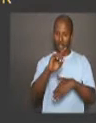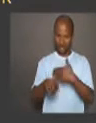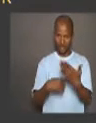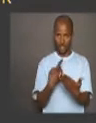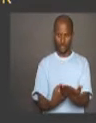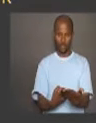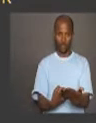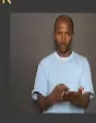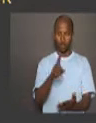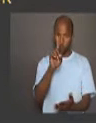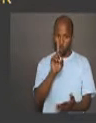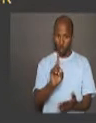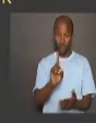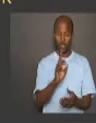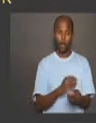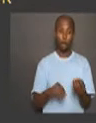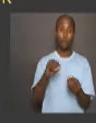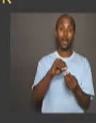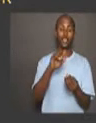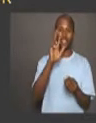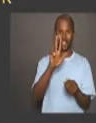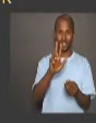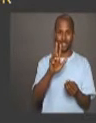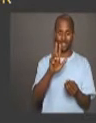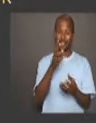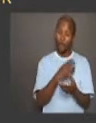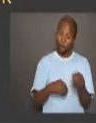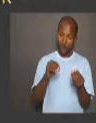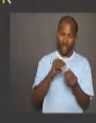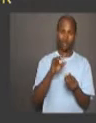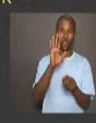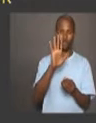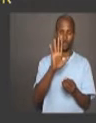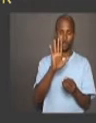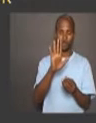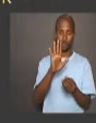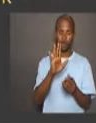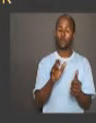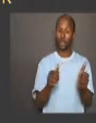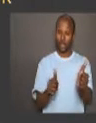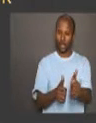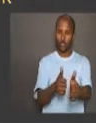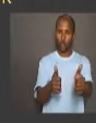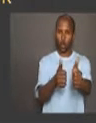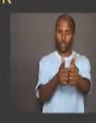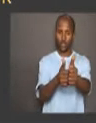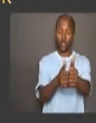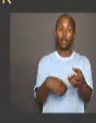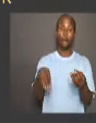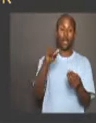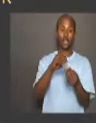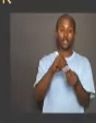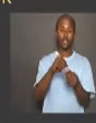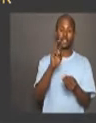Then 1 plus 3 plus 5 and so on